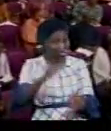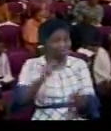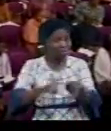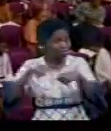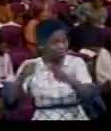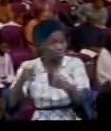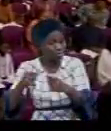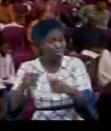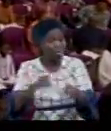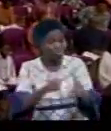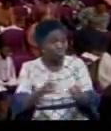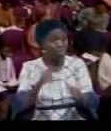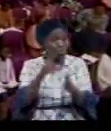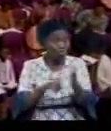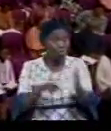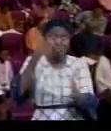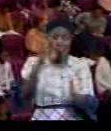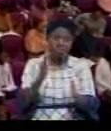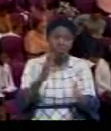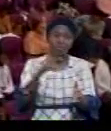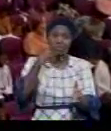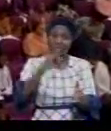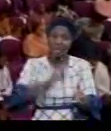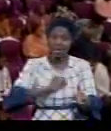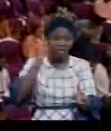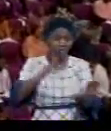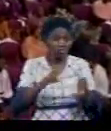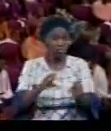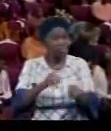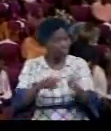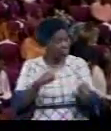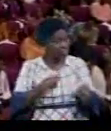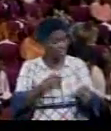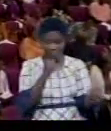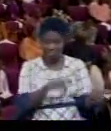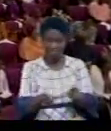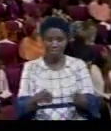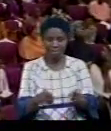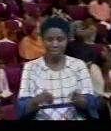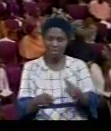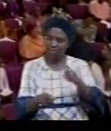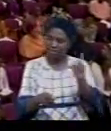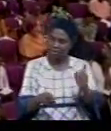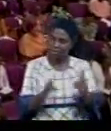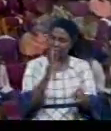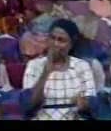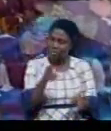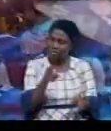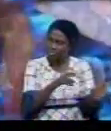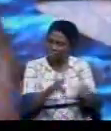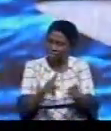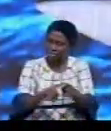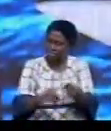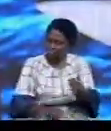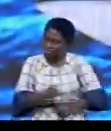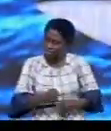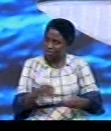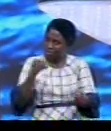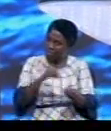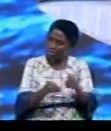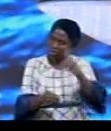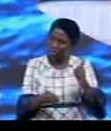but I'm not ready. Are you ready to suffer more? He said, once I get into the sea, it's